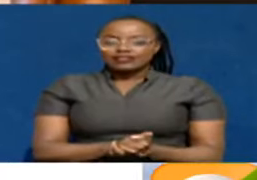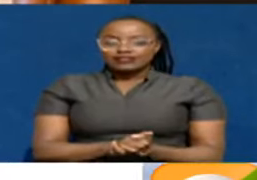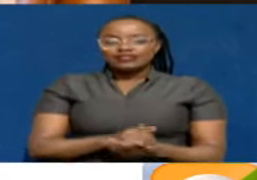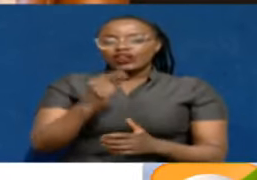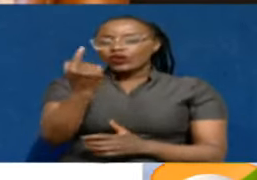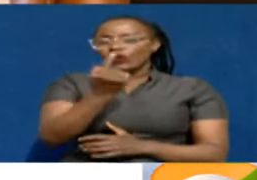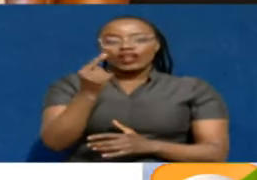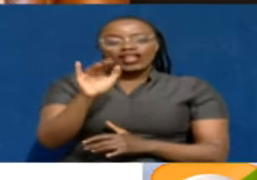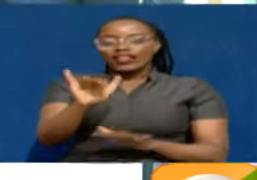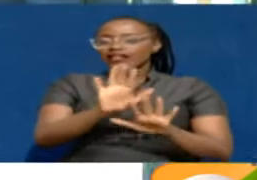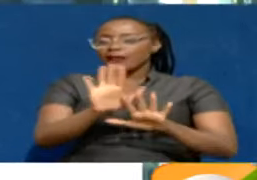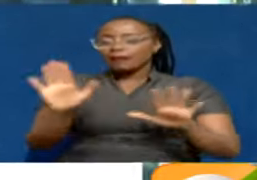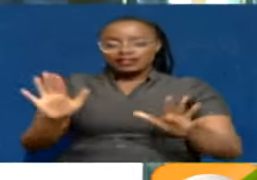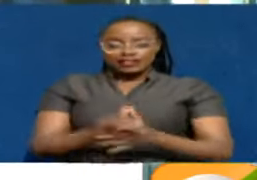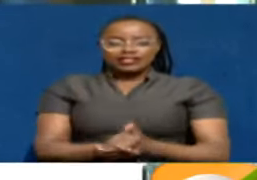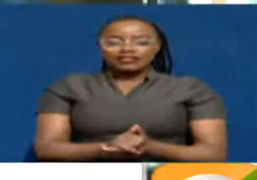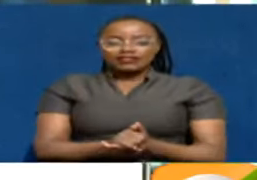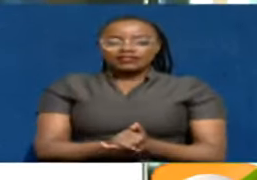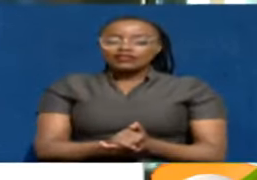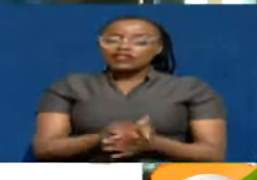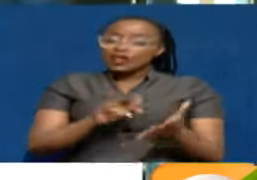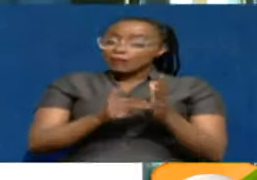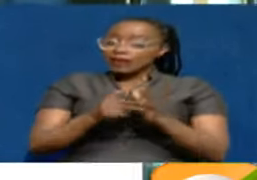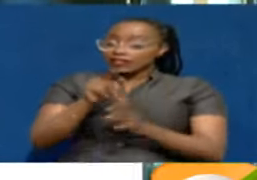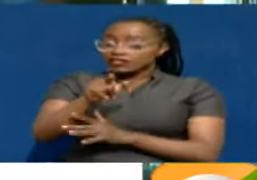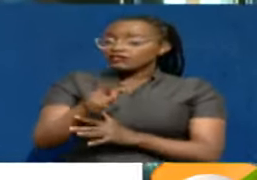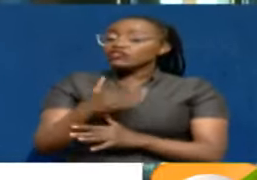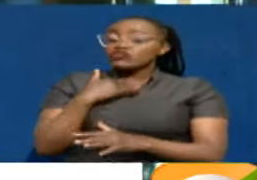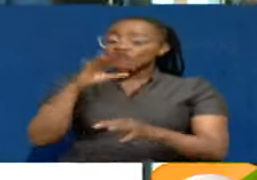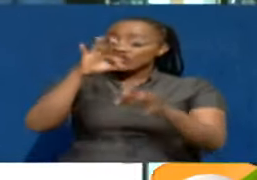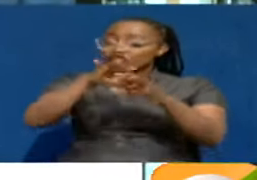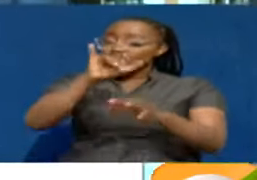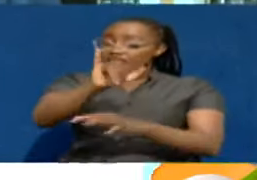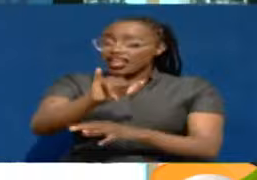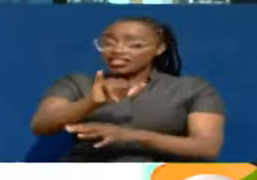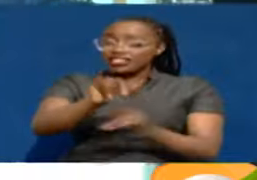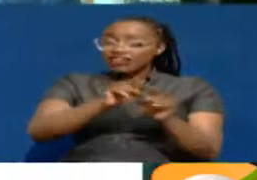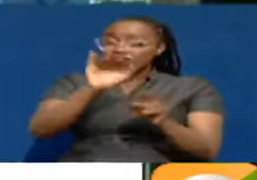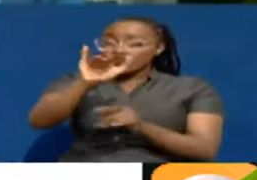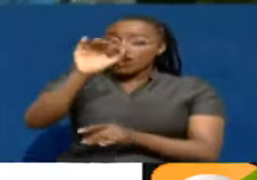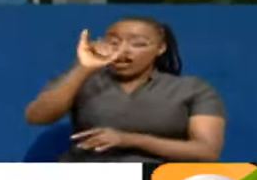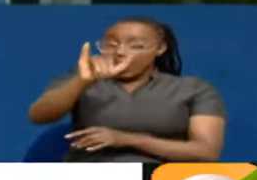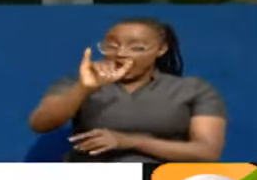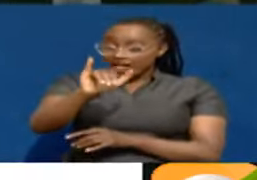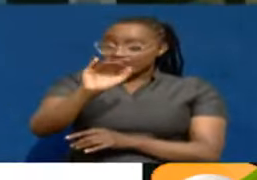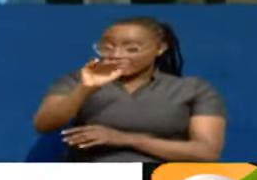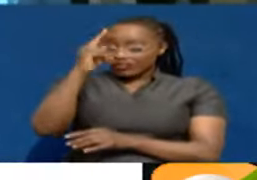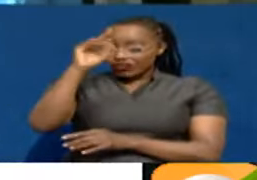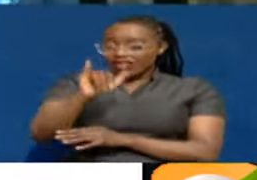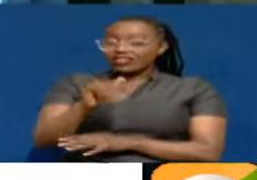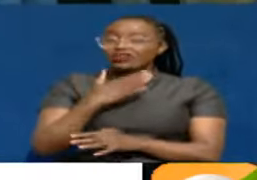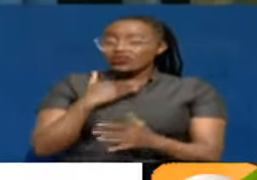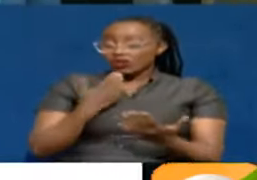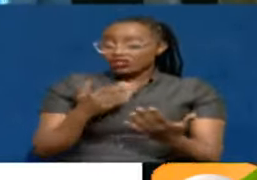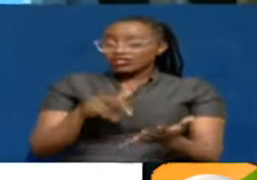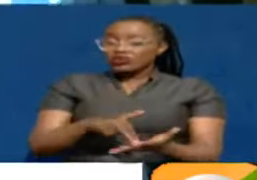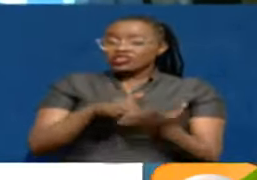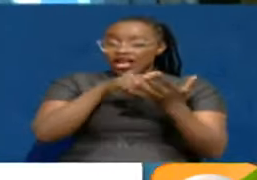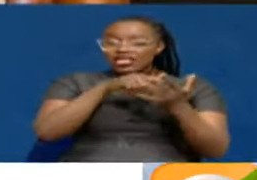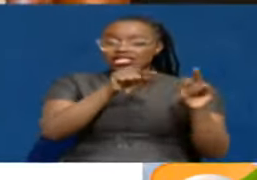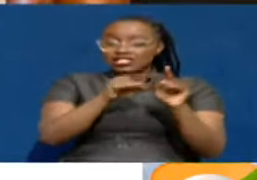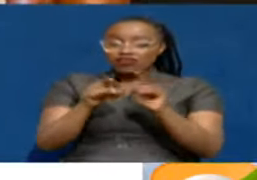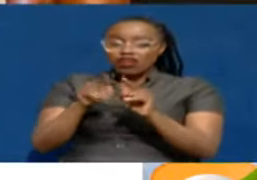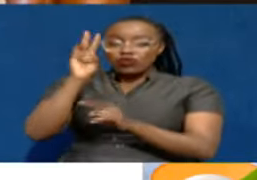Eh? Peke yake. Nikiwa kwa mtu mmoja hiyo kura. Nikiwa mimi nitataka kuzimama.